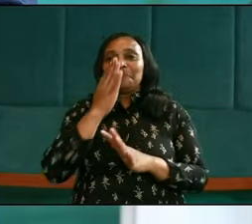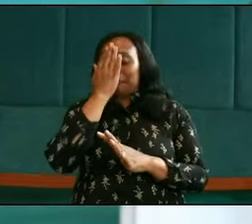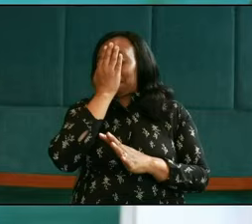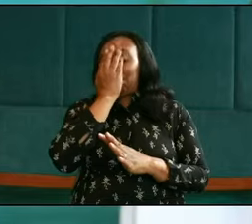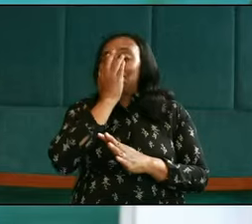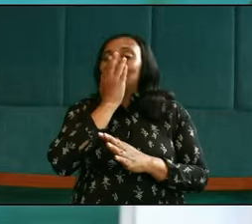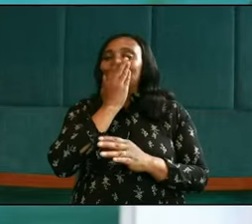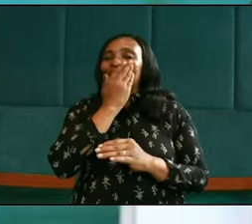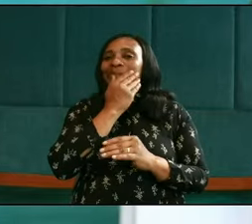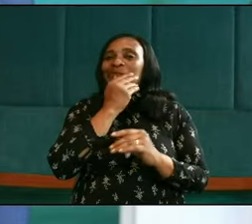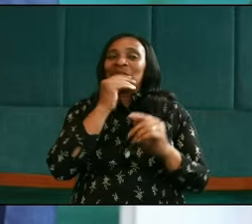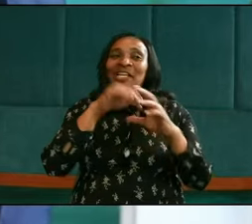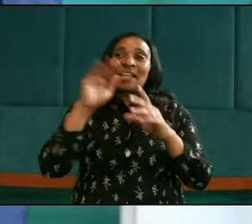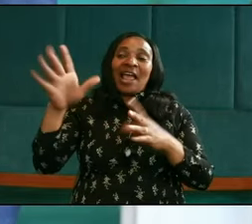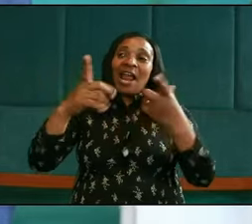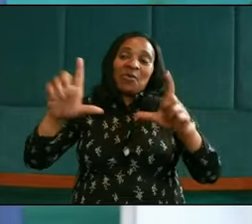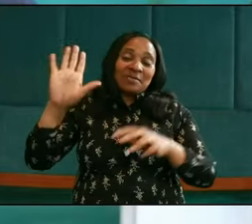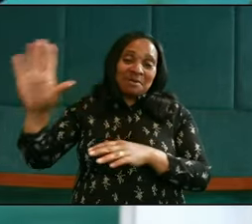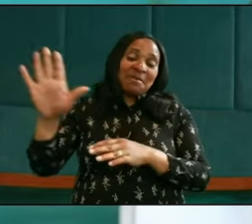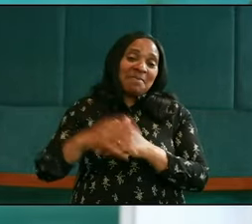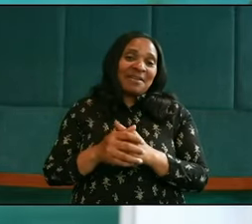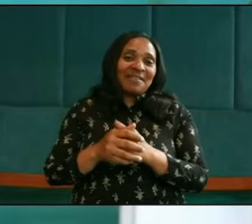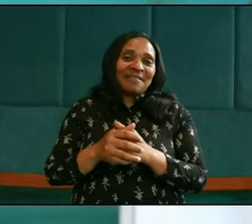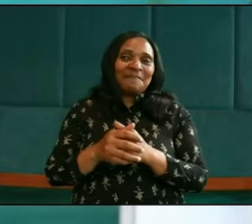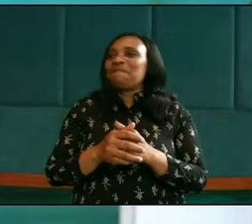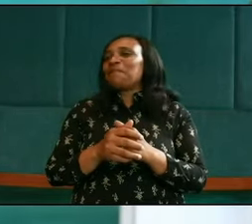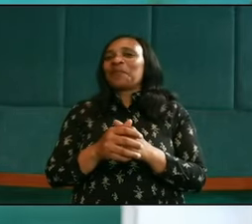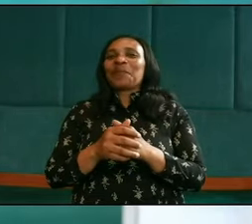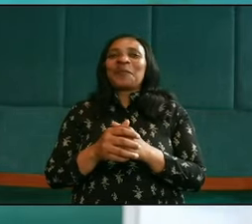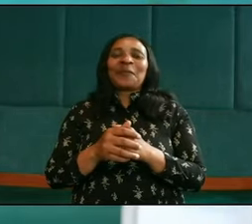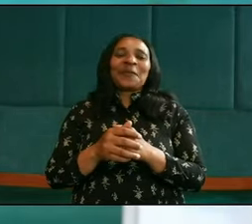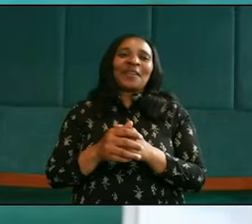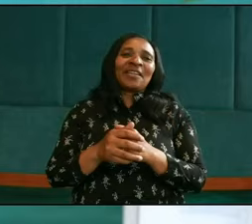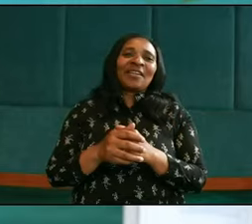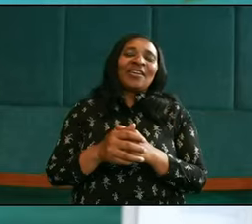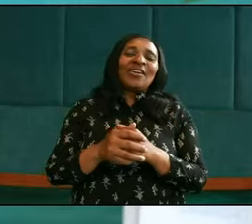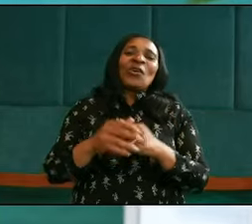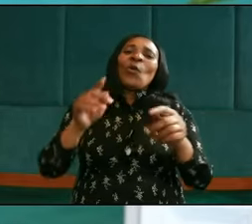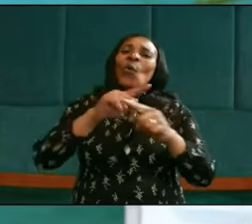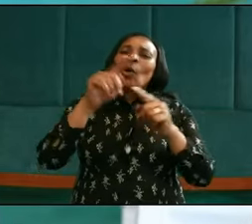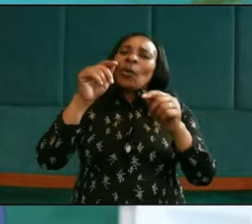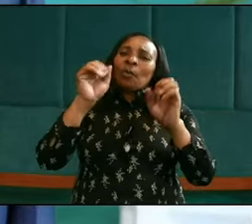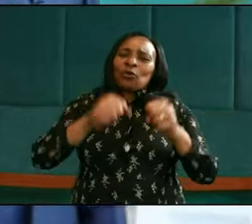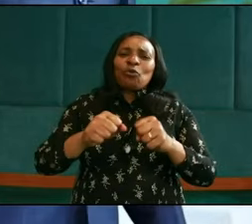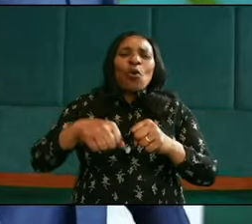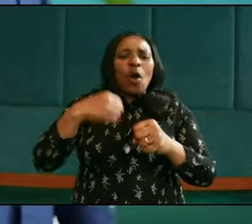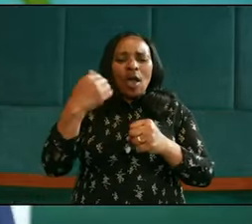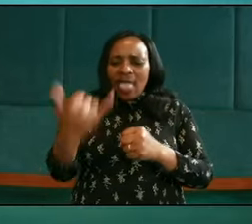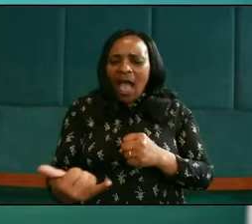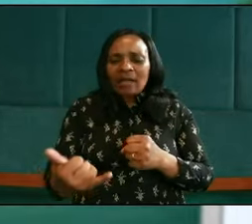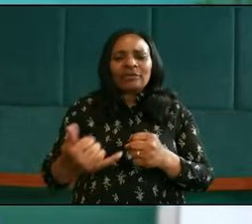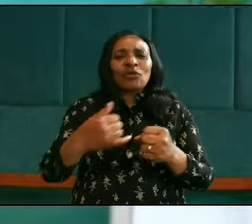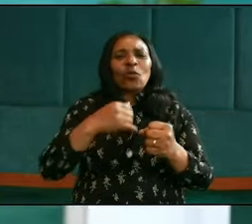Yes, Osogo in my language. Elder is reminding me. We used to trap them